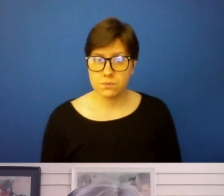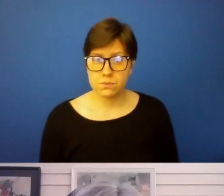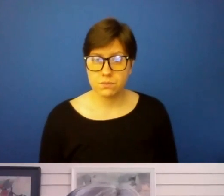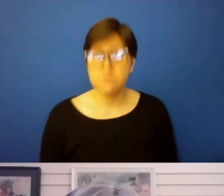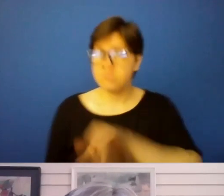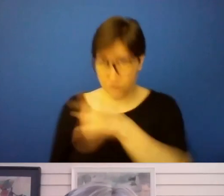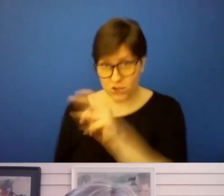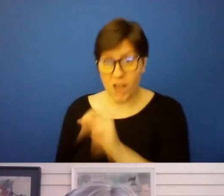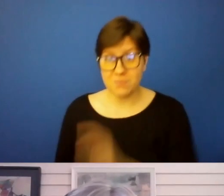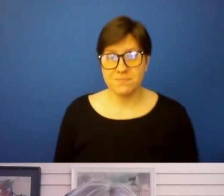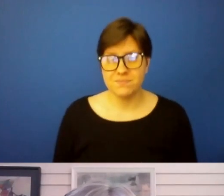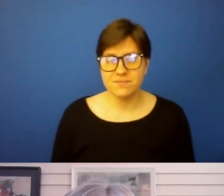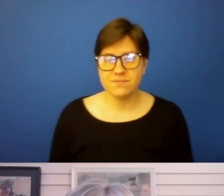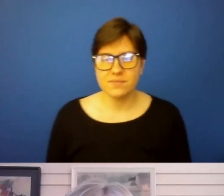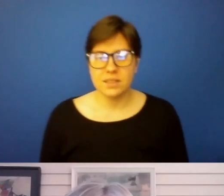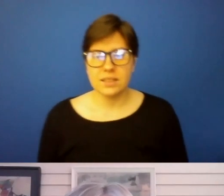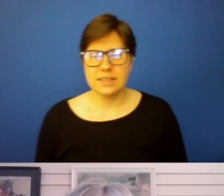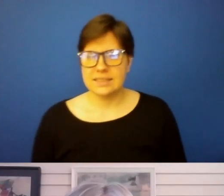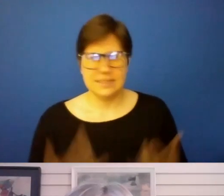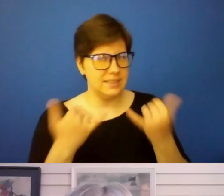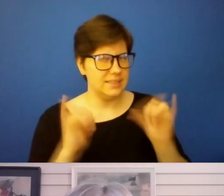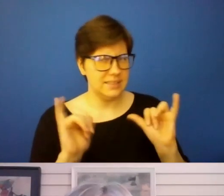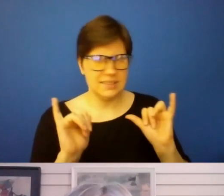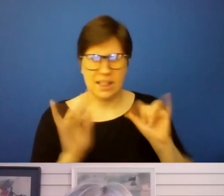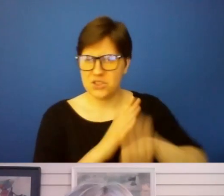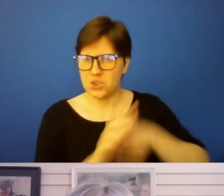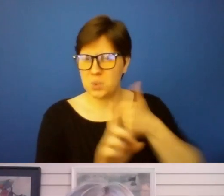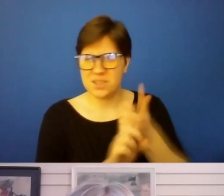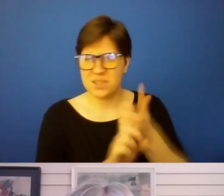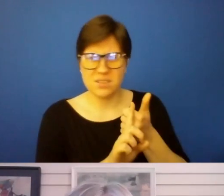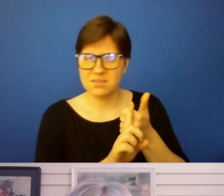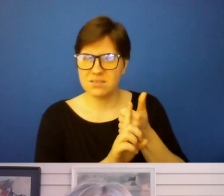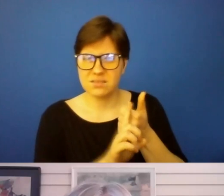John? But that still makes it suicide.